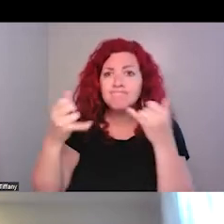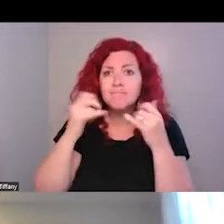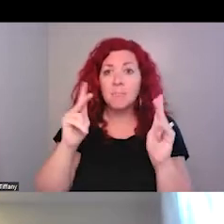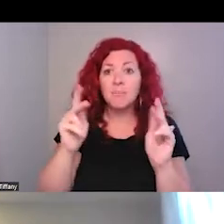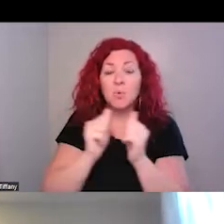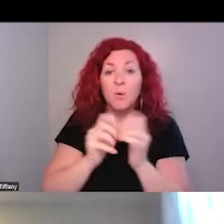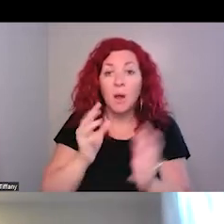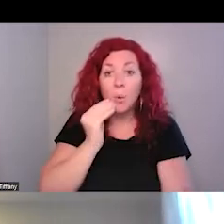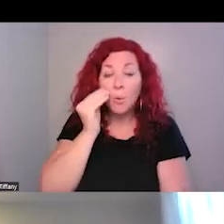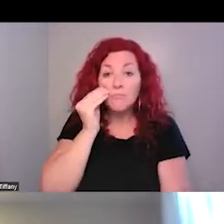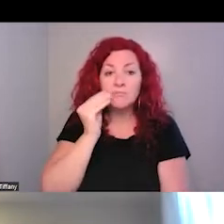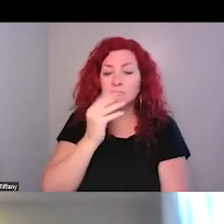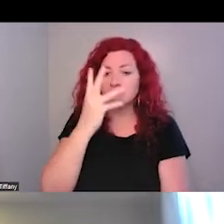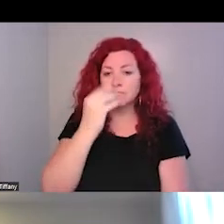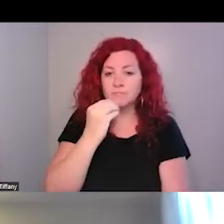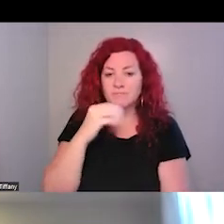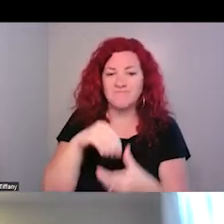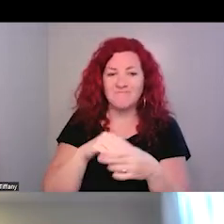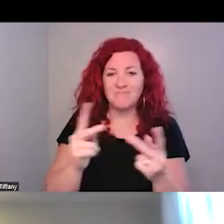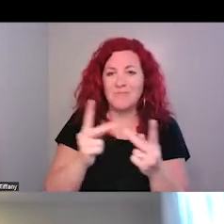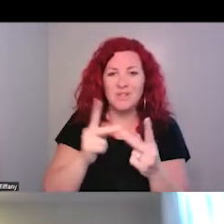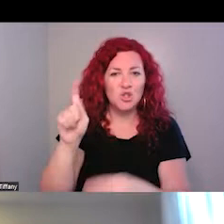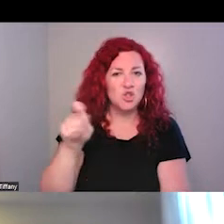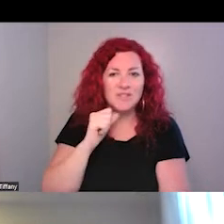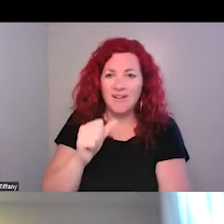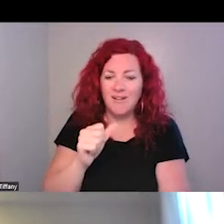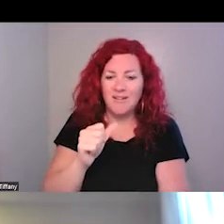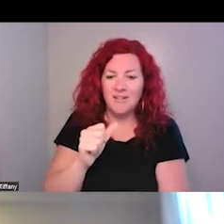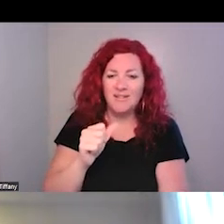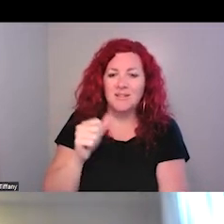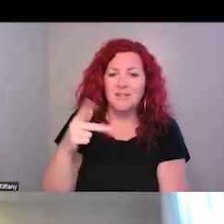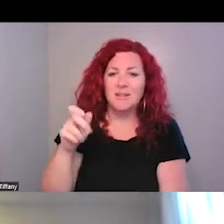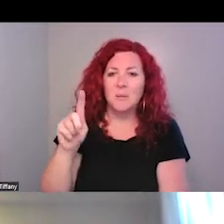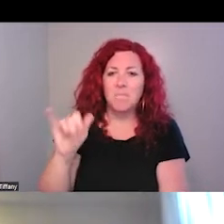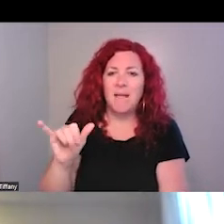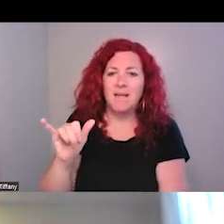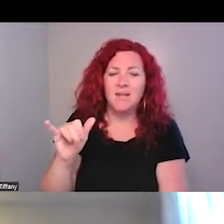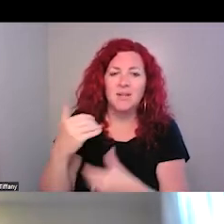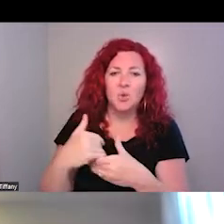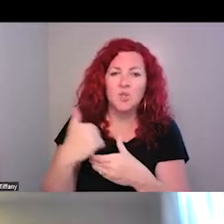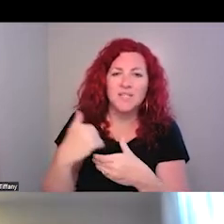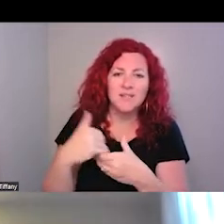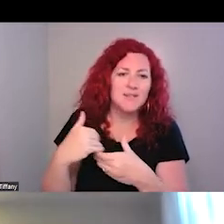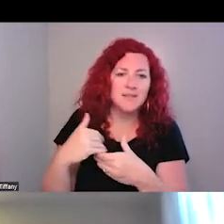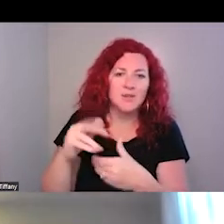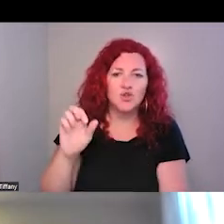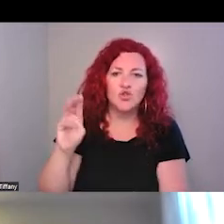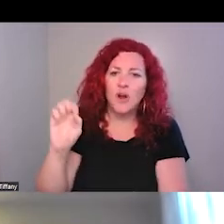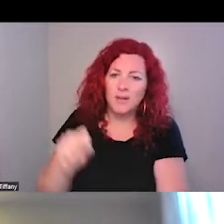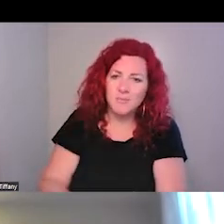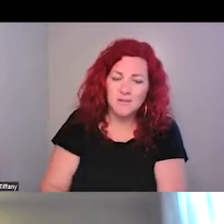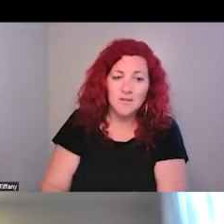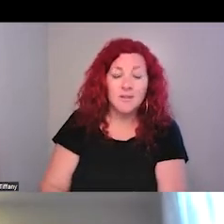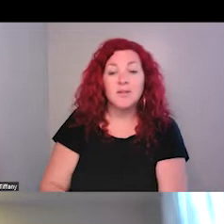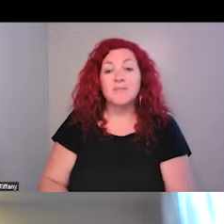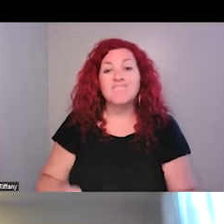sleeping in a place that they shouldn't be, or those petty nuisance crimes. And it's really important for 911 calls and